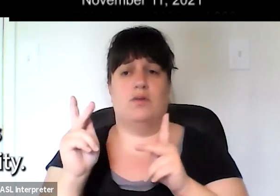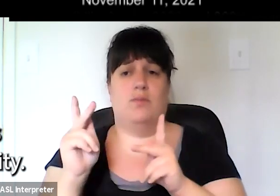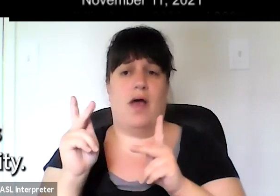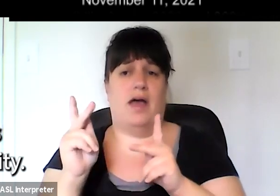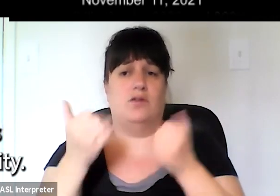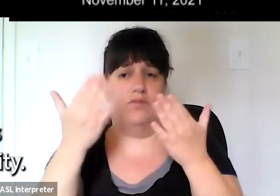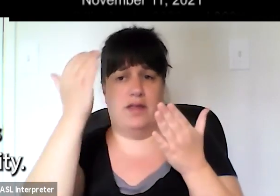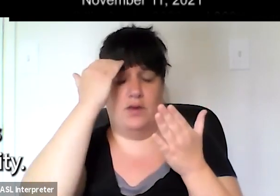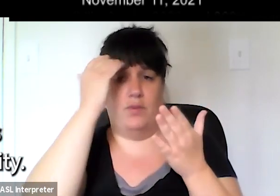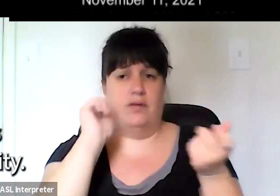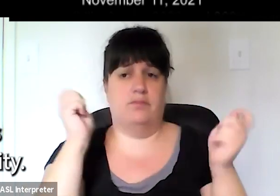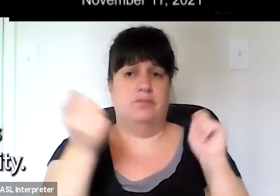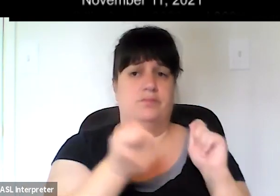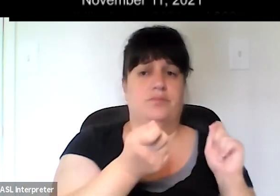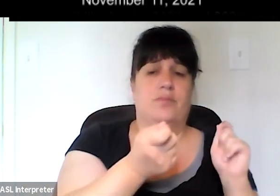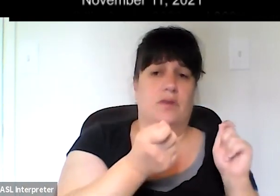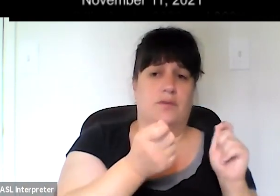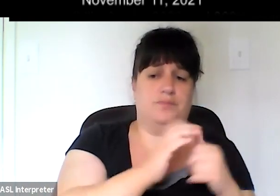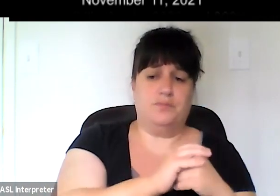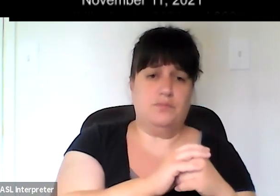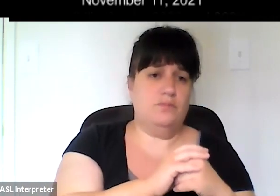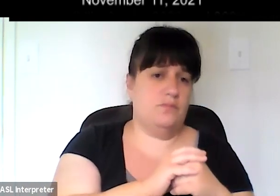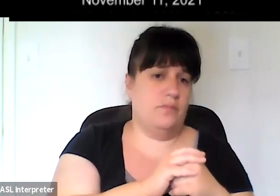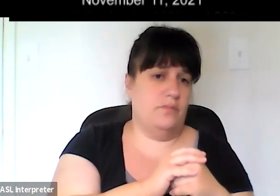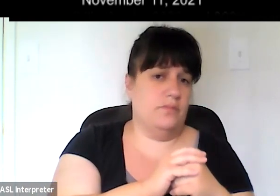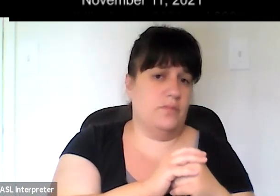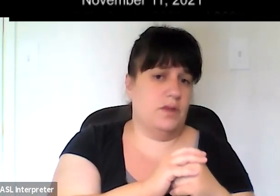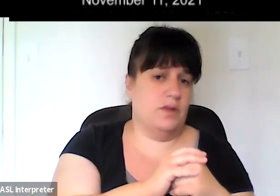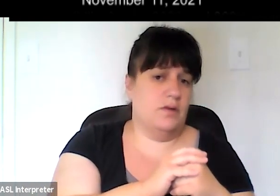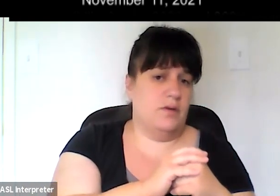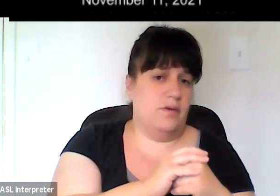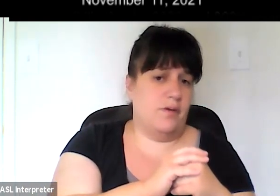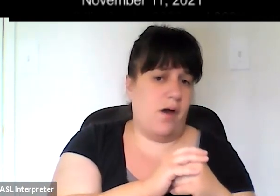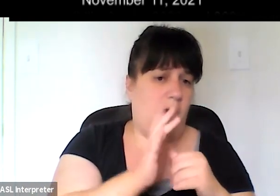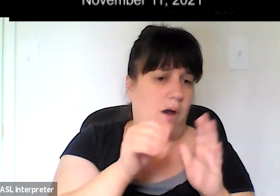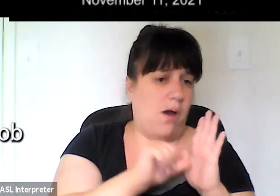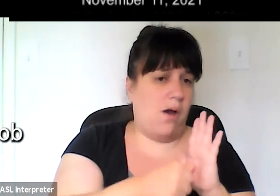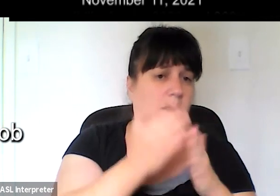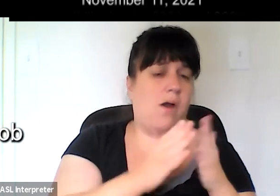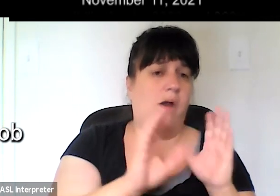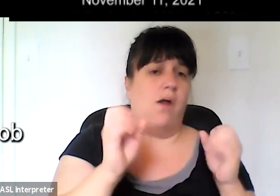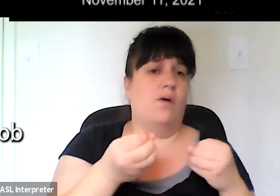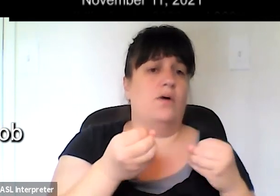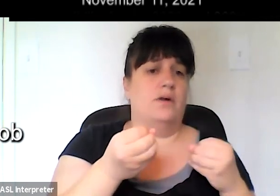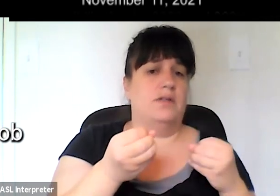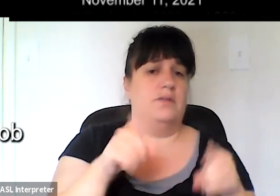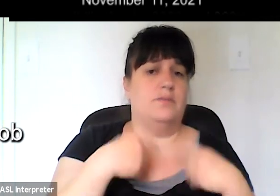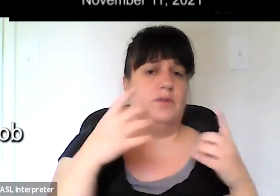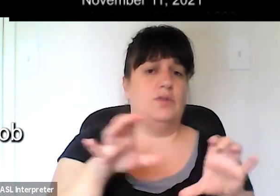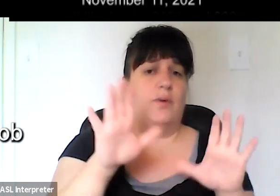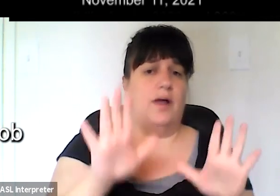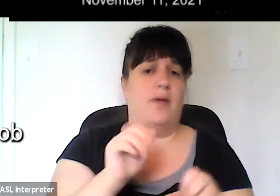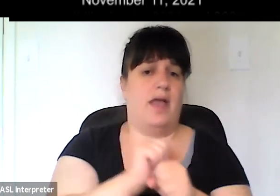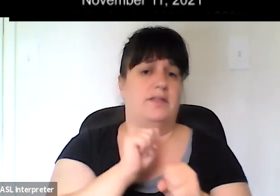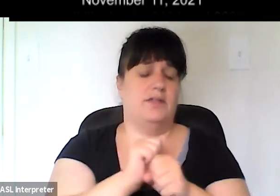raising awareness and shifting away from this restrictive mentality. So let me just highlight some of the organizations that have been doing an amazing